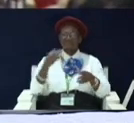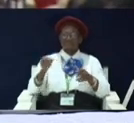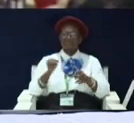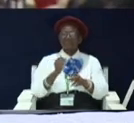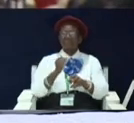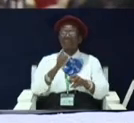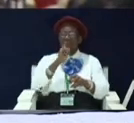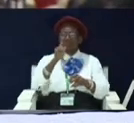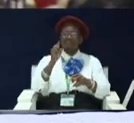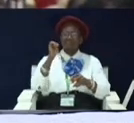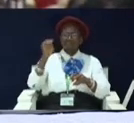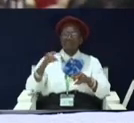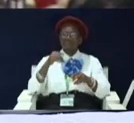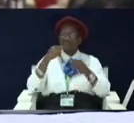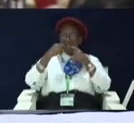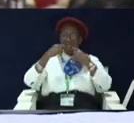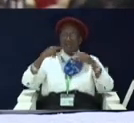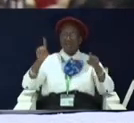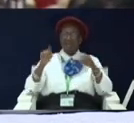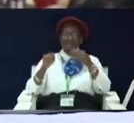he decreed.